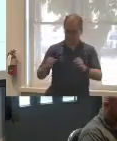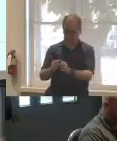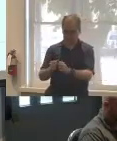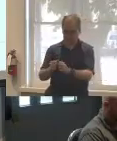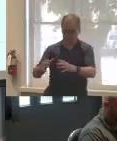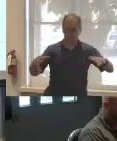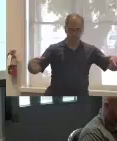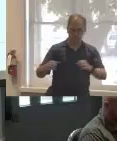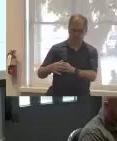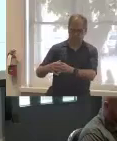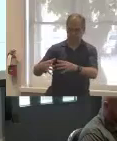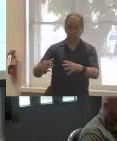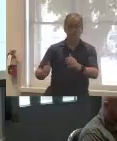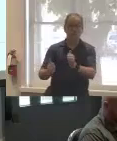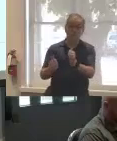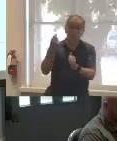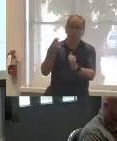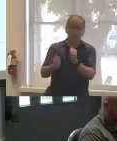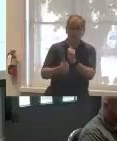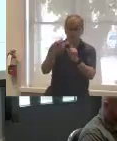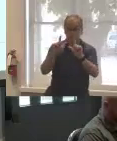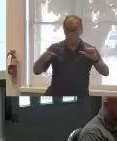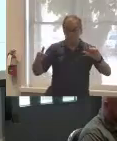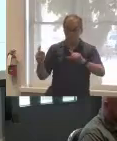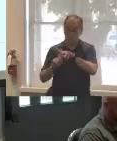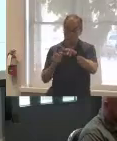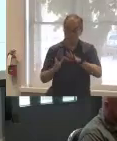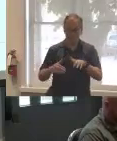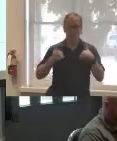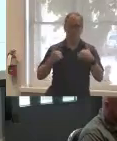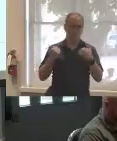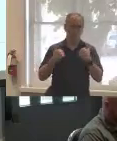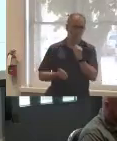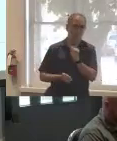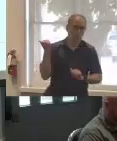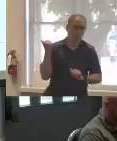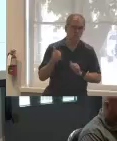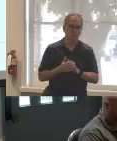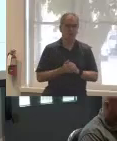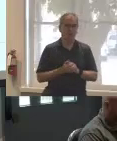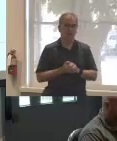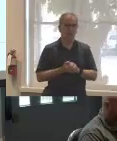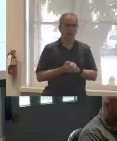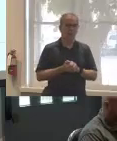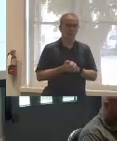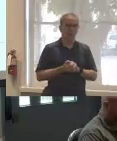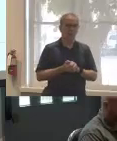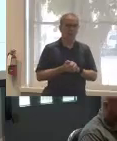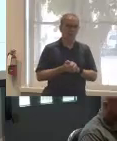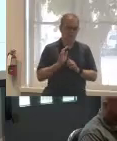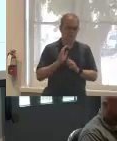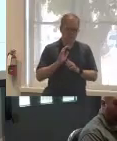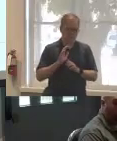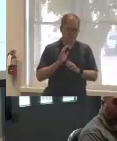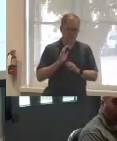Most of them are young people; they are youth, and who do not necessarily fall into our understanding